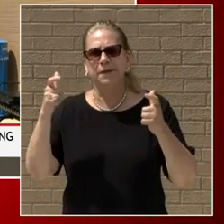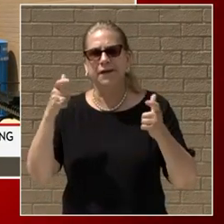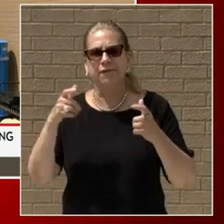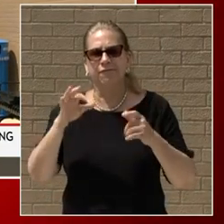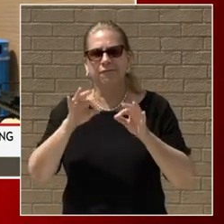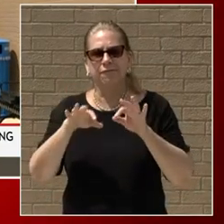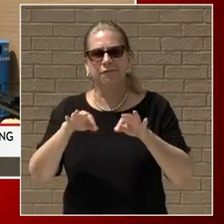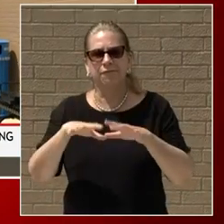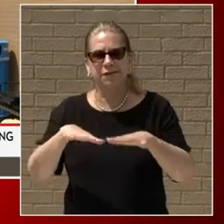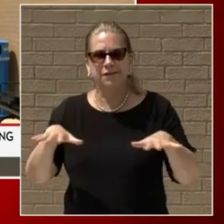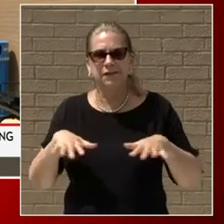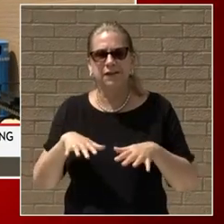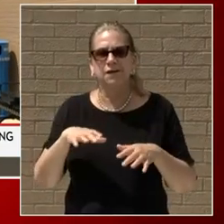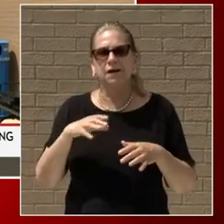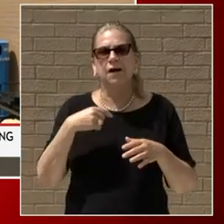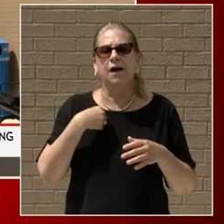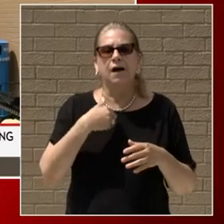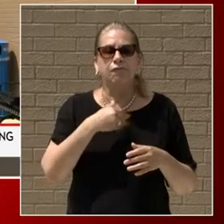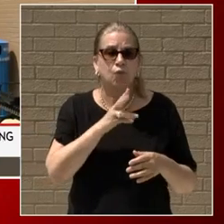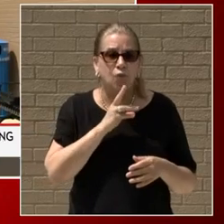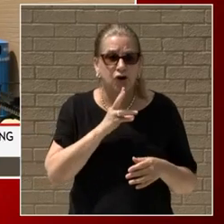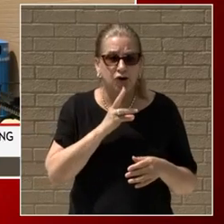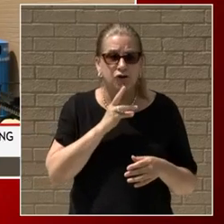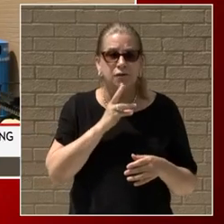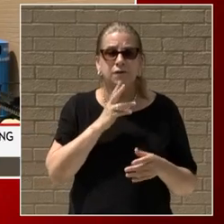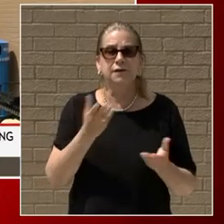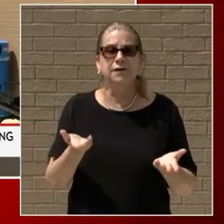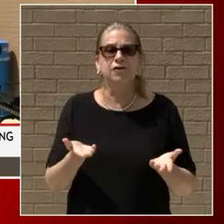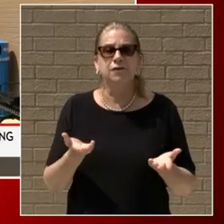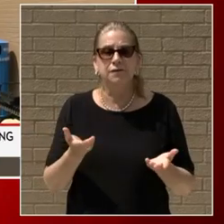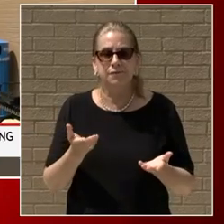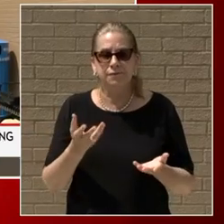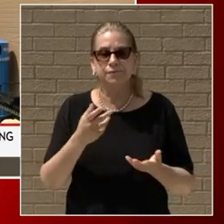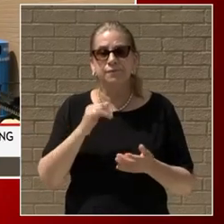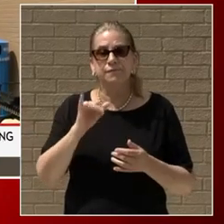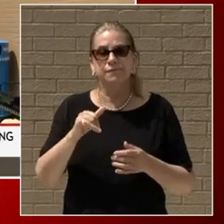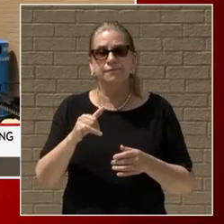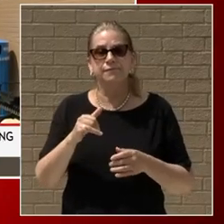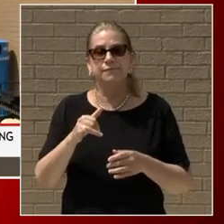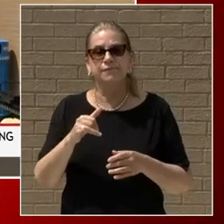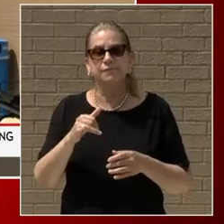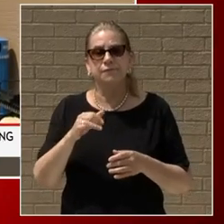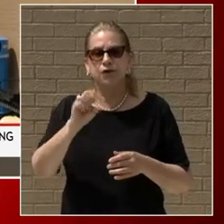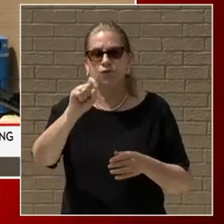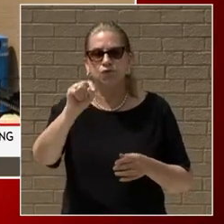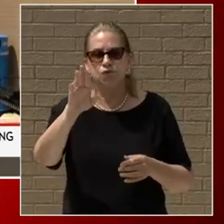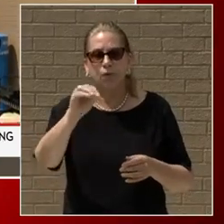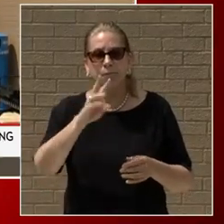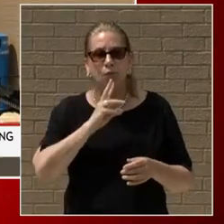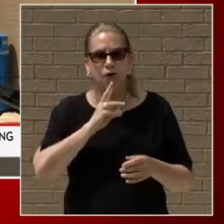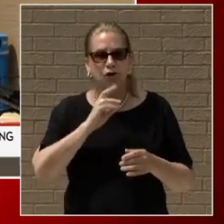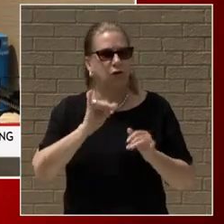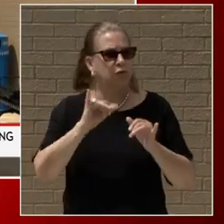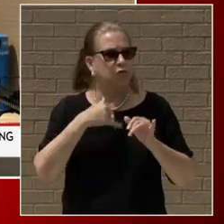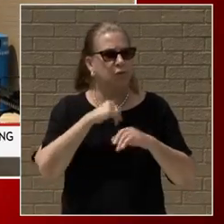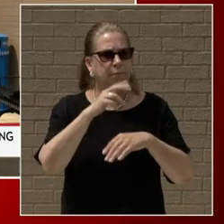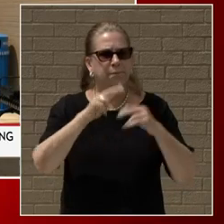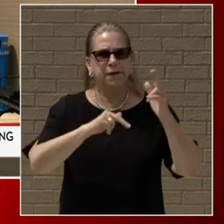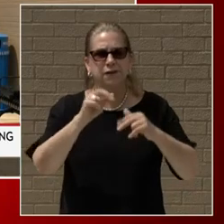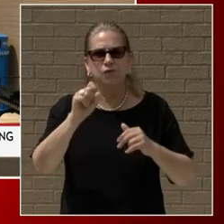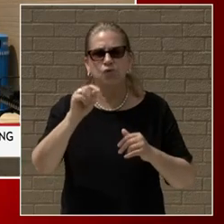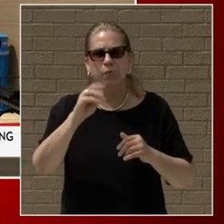in this area. These and other improvements reduce stormwater pollution to the Anacostia River, create new habitat for